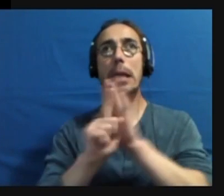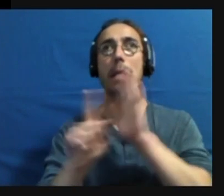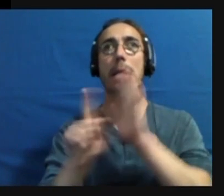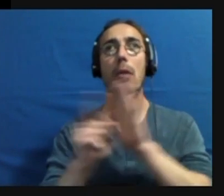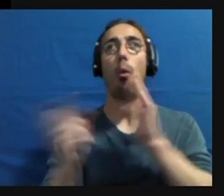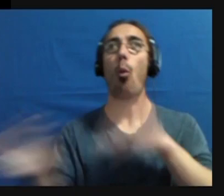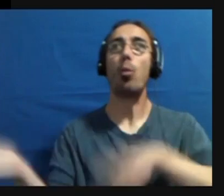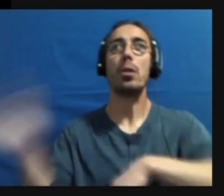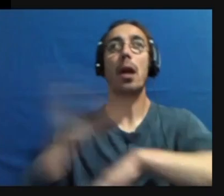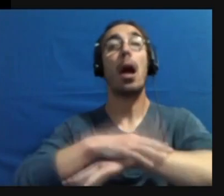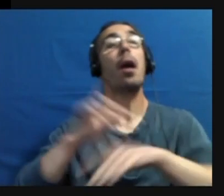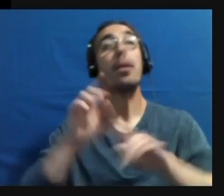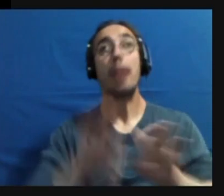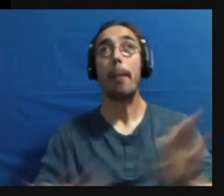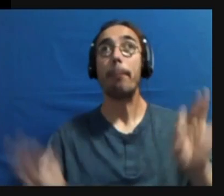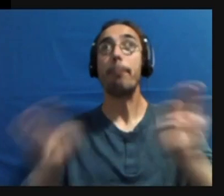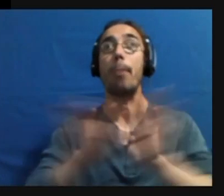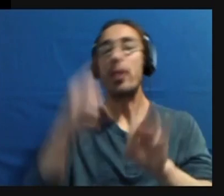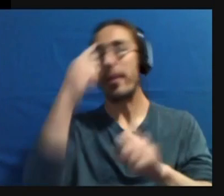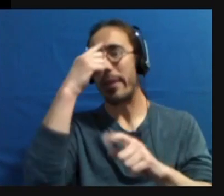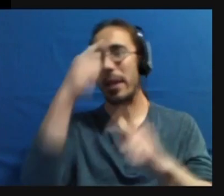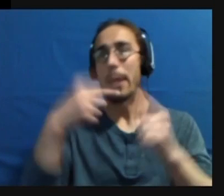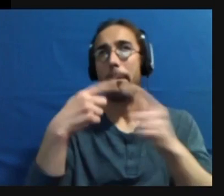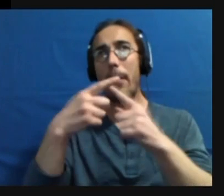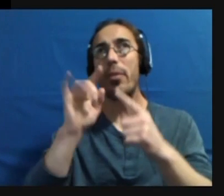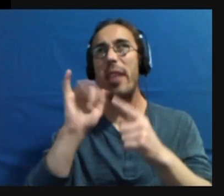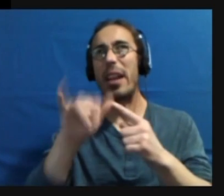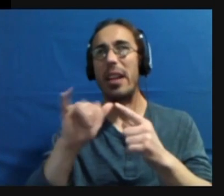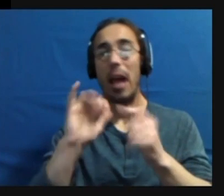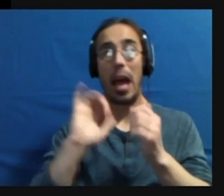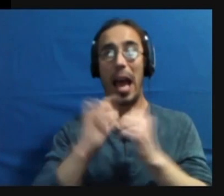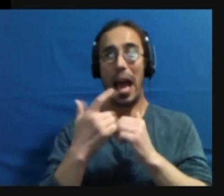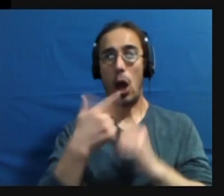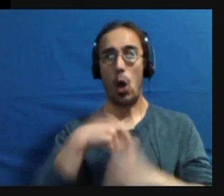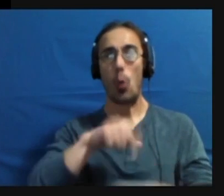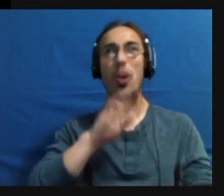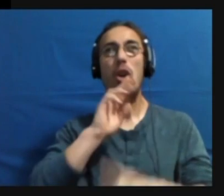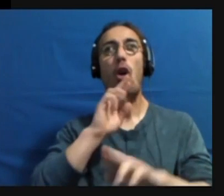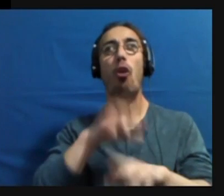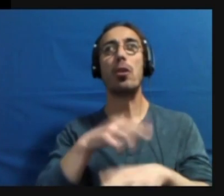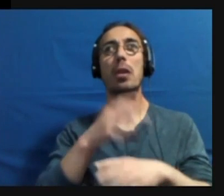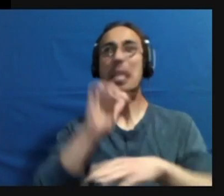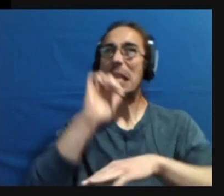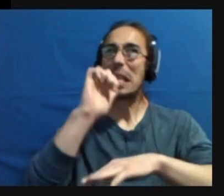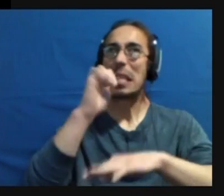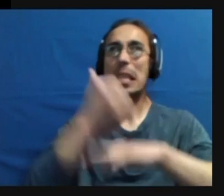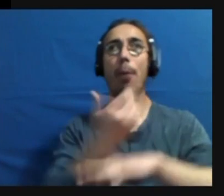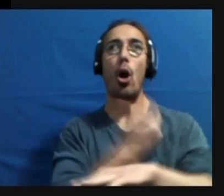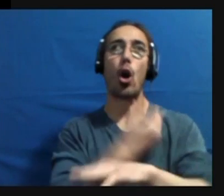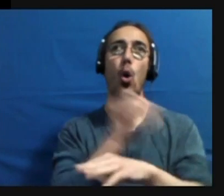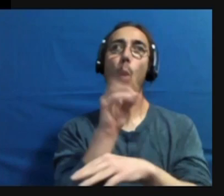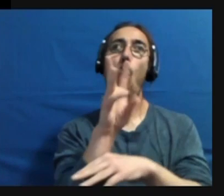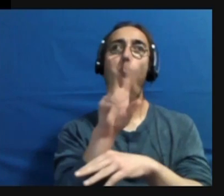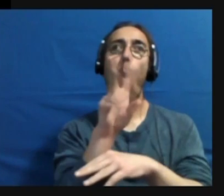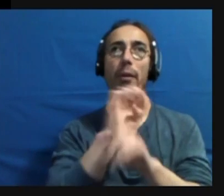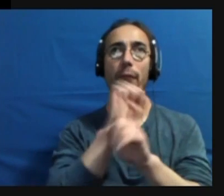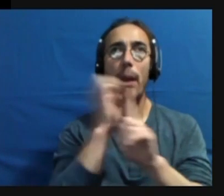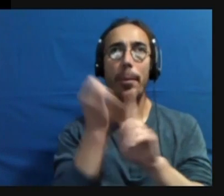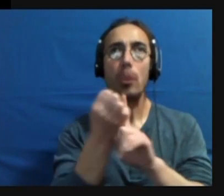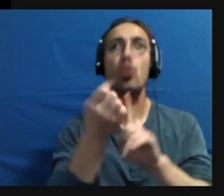And so we need to think about these things in the ways that we are setting up our environment, so that we know